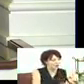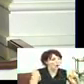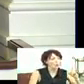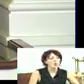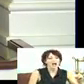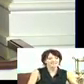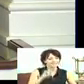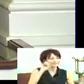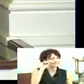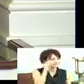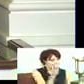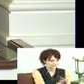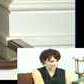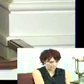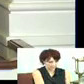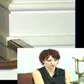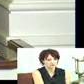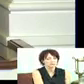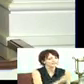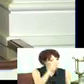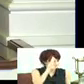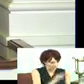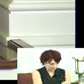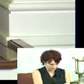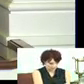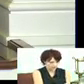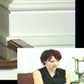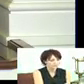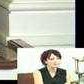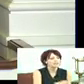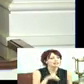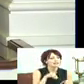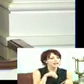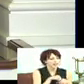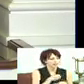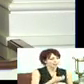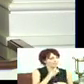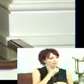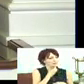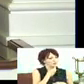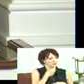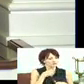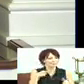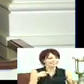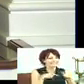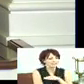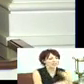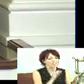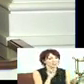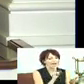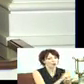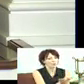son, one only child. Her son was in the military and had been killed that week